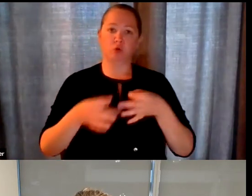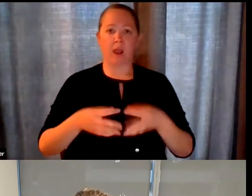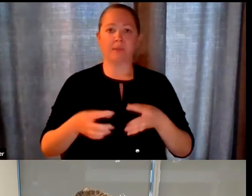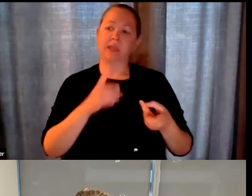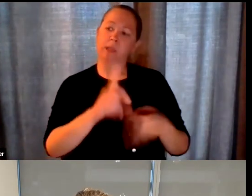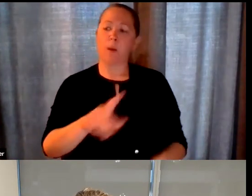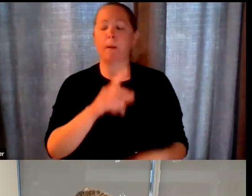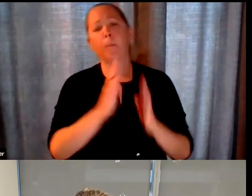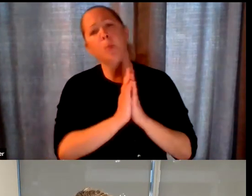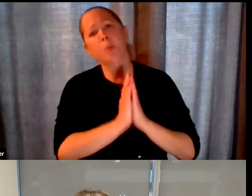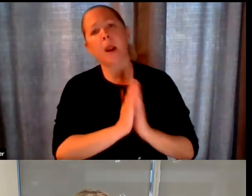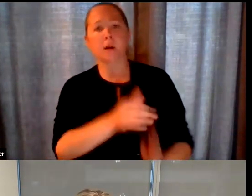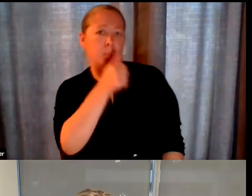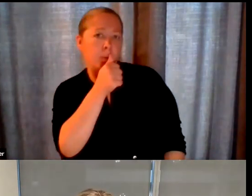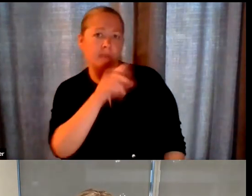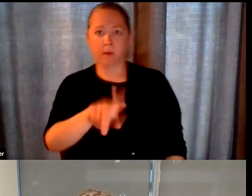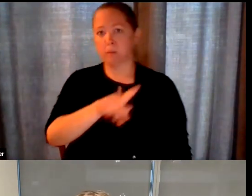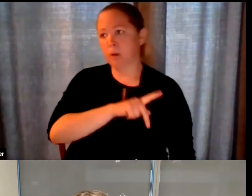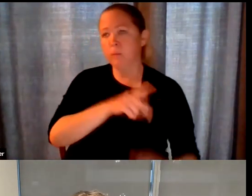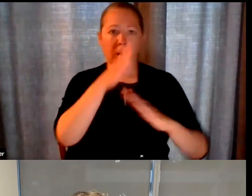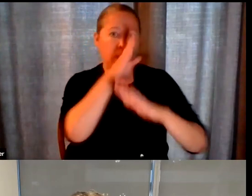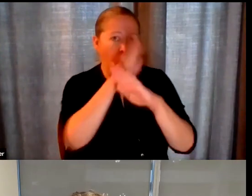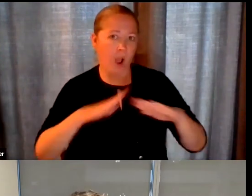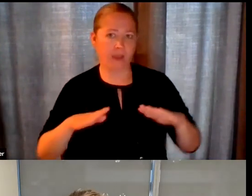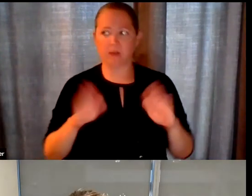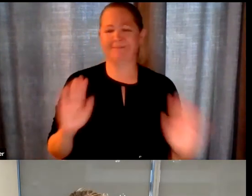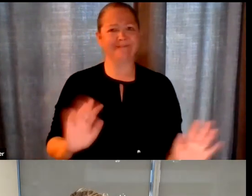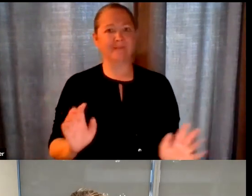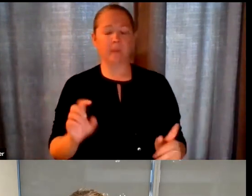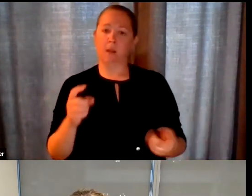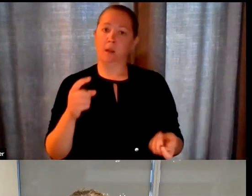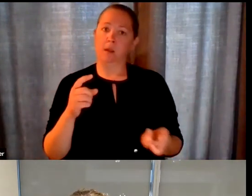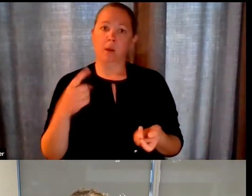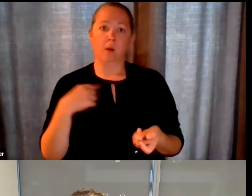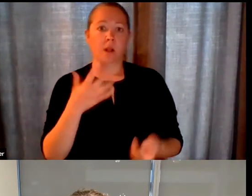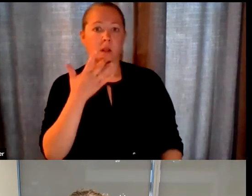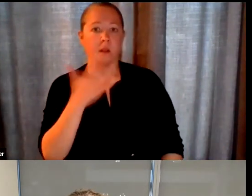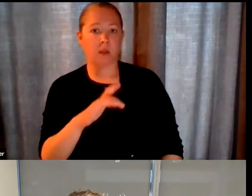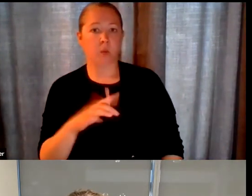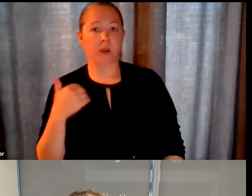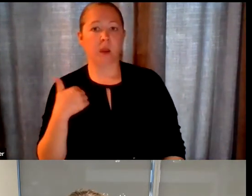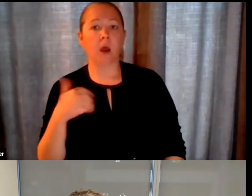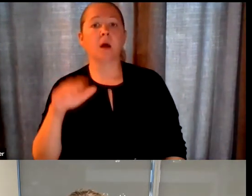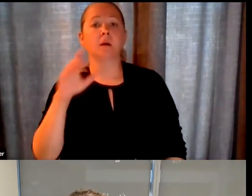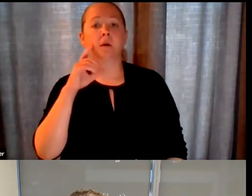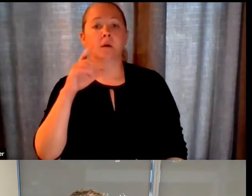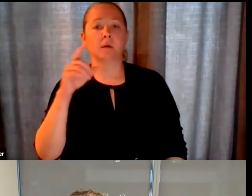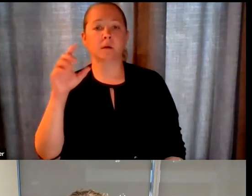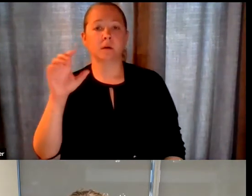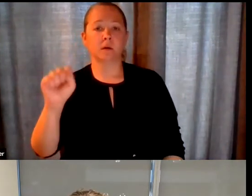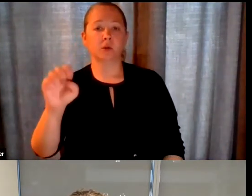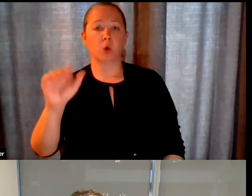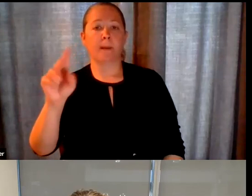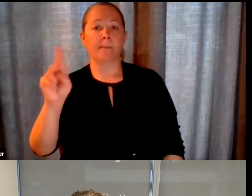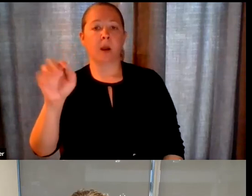as private, as quiet. Luckily, we had Justice Sotomayor writing in dissent and including a picture of what